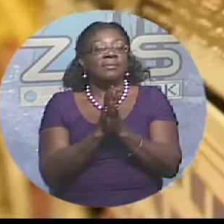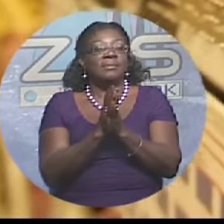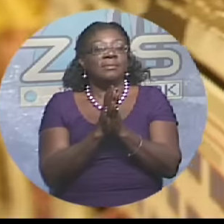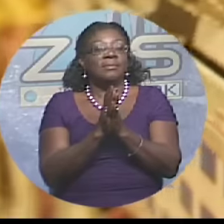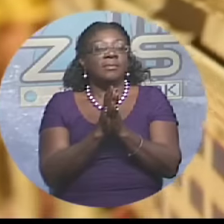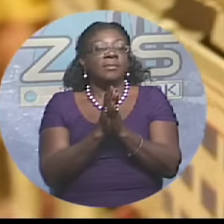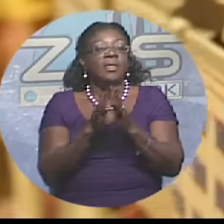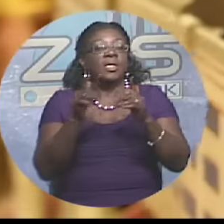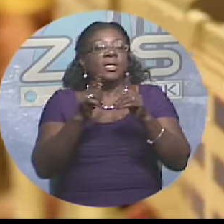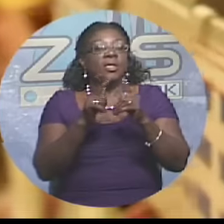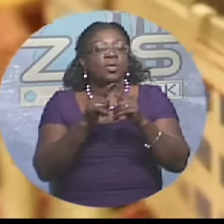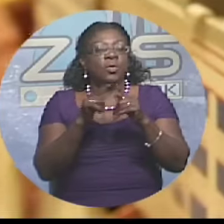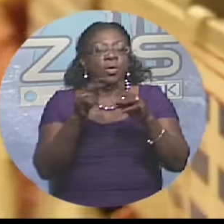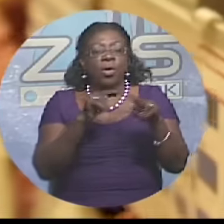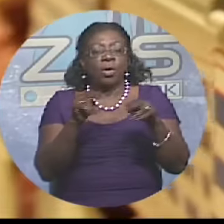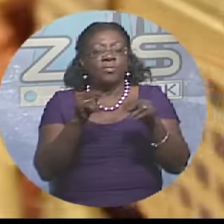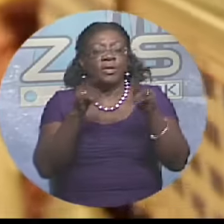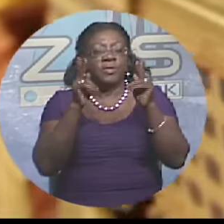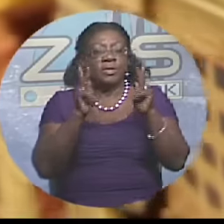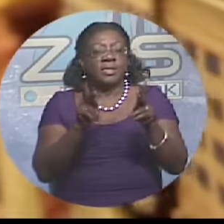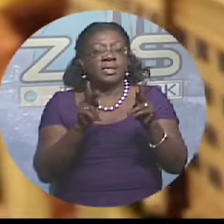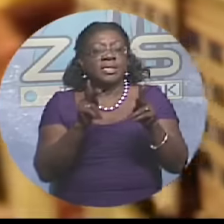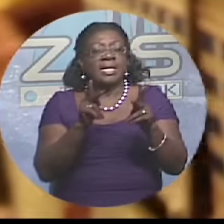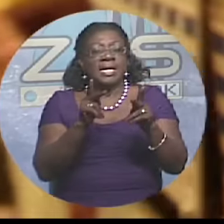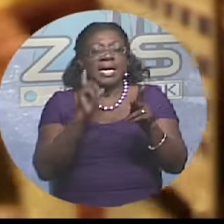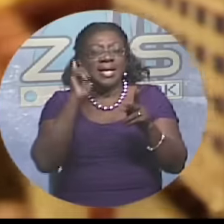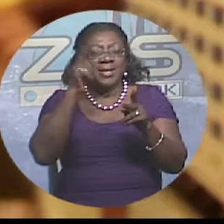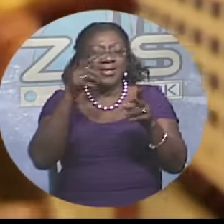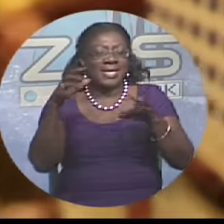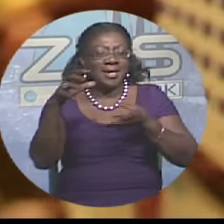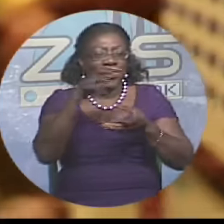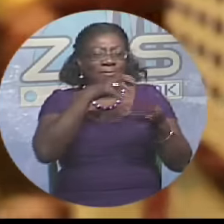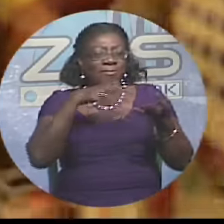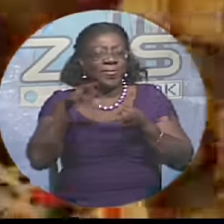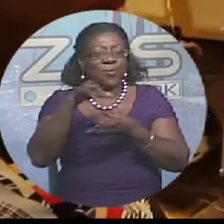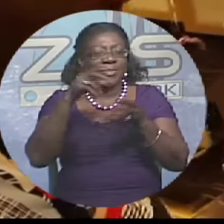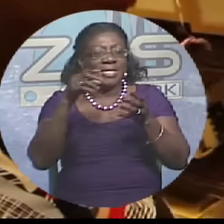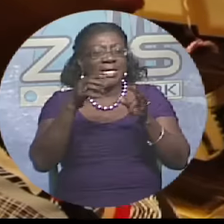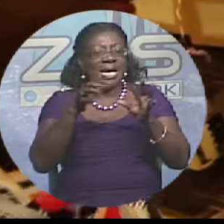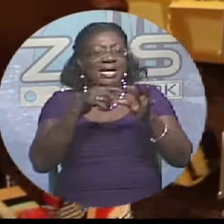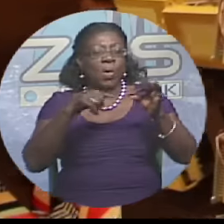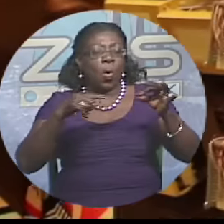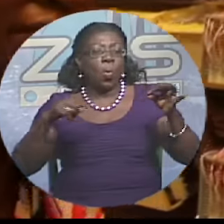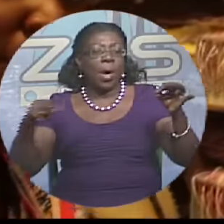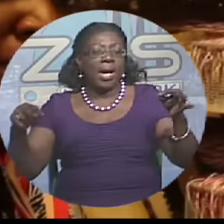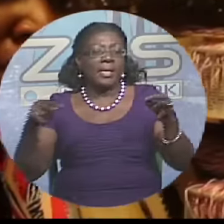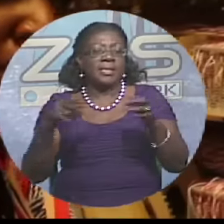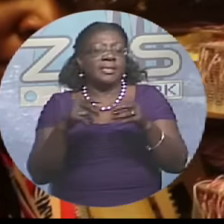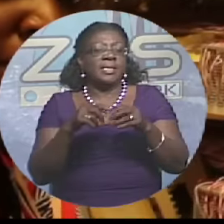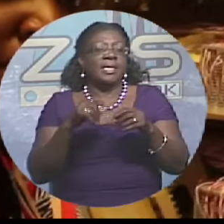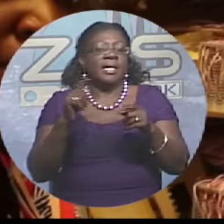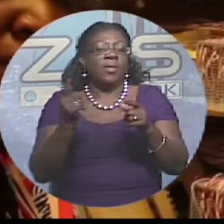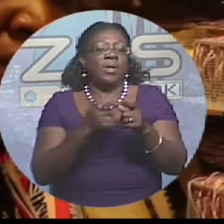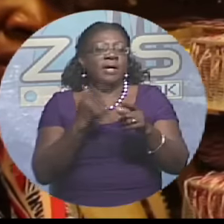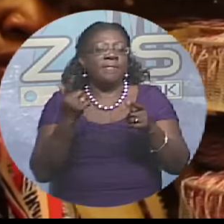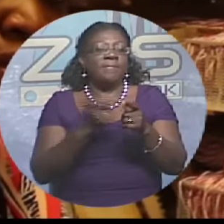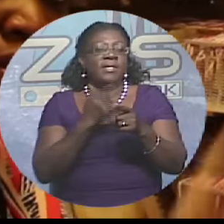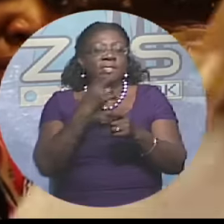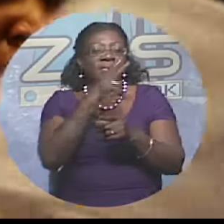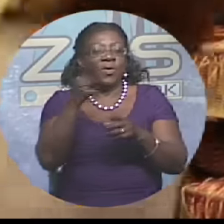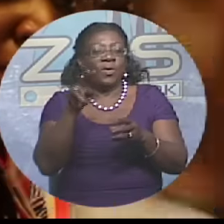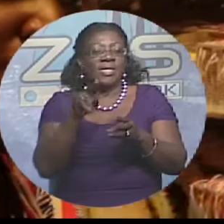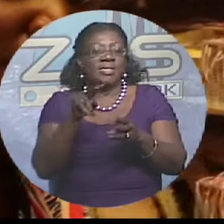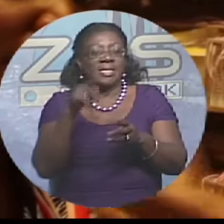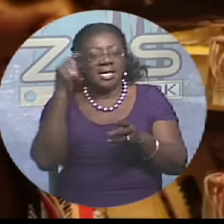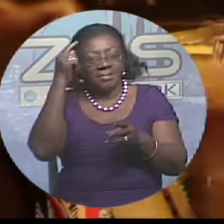To the average person, it's a confusing web of crossed wires. It's a bit intimidating when you first see it. When I first saw it, I said, how do